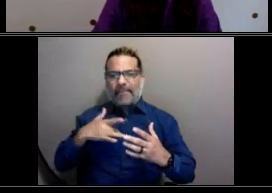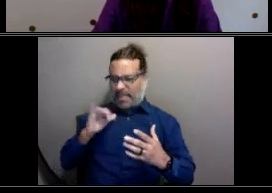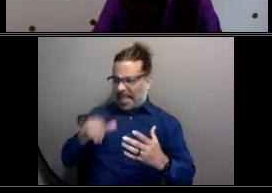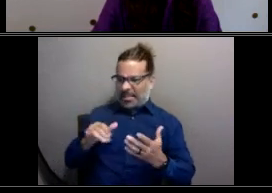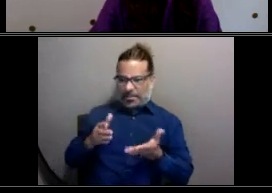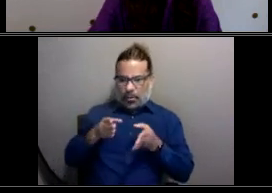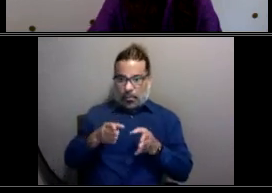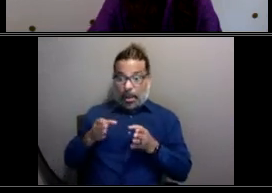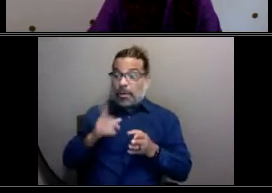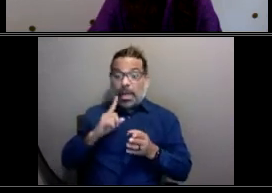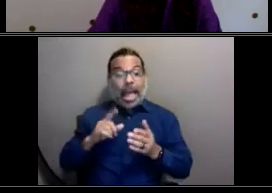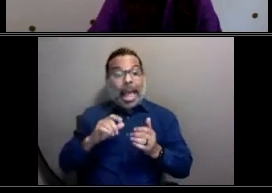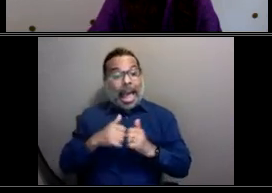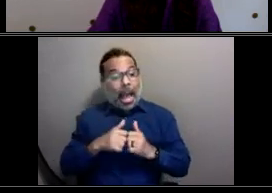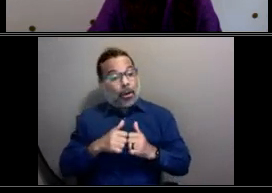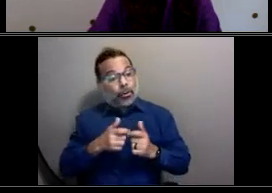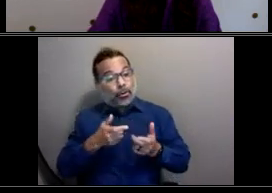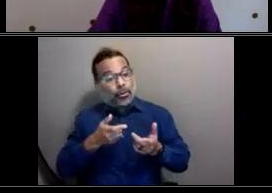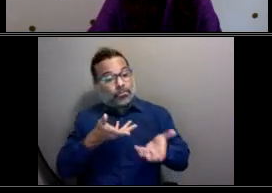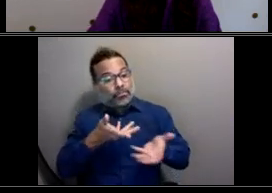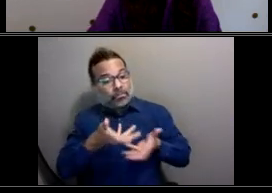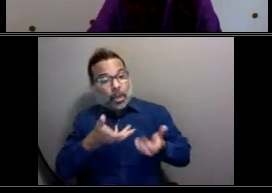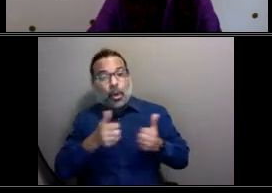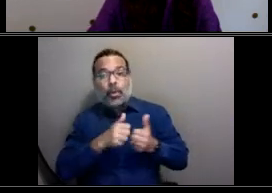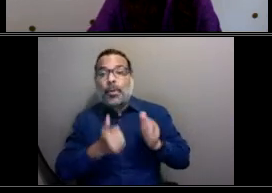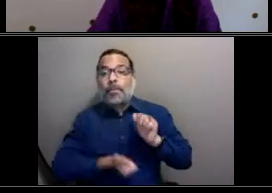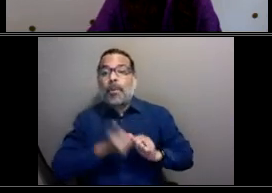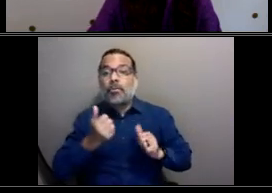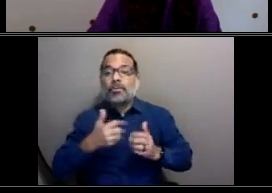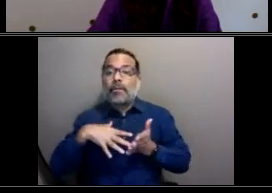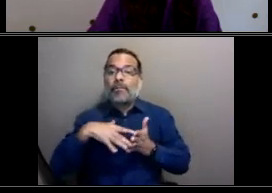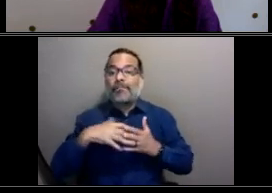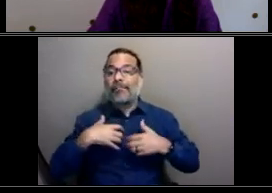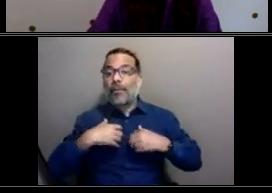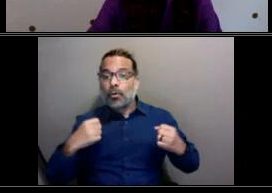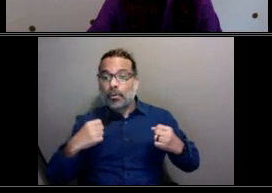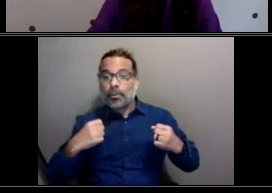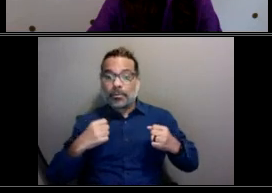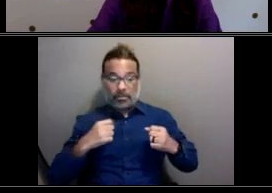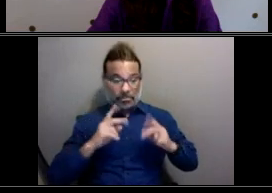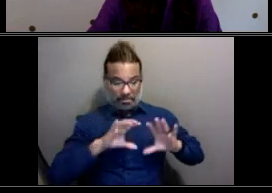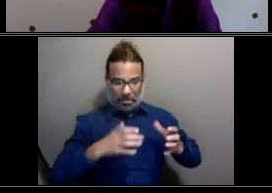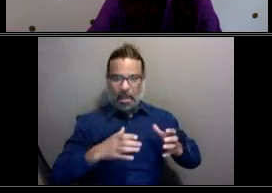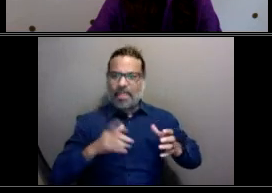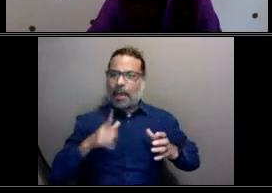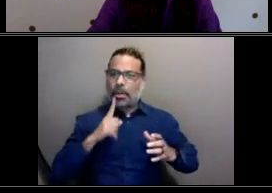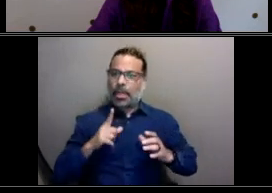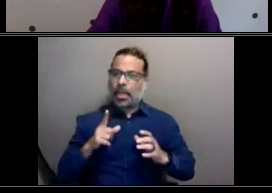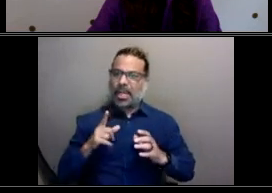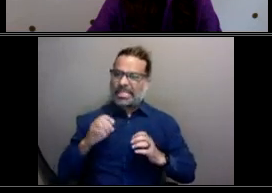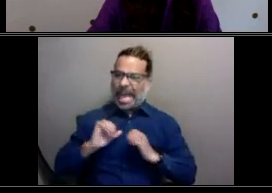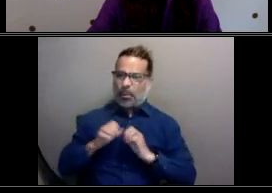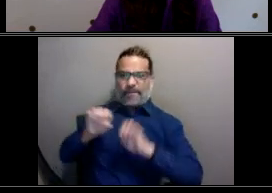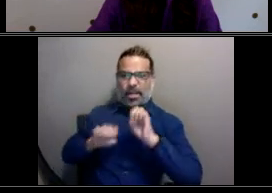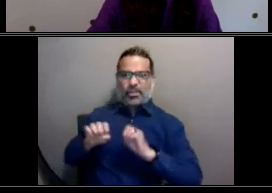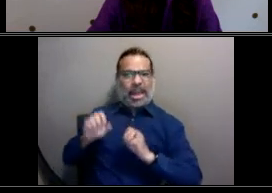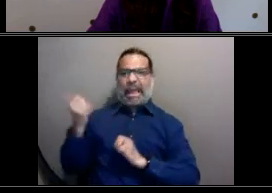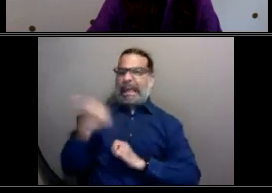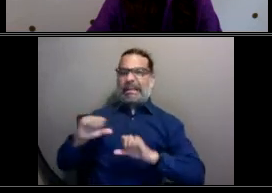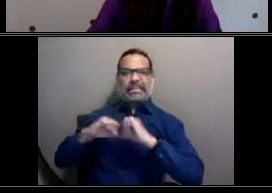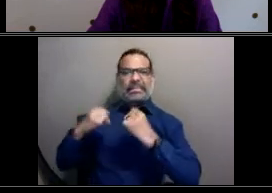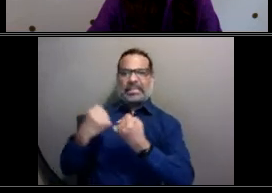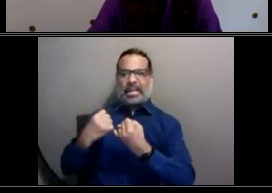society, how you deal with often the most vulnerable amongst us. And therein lies the character of a nation,